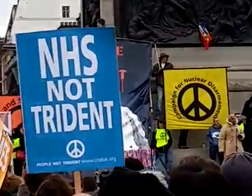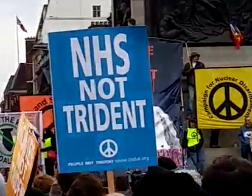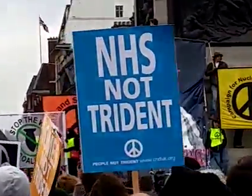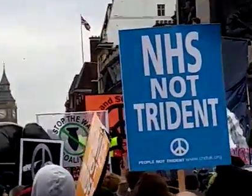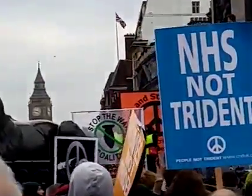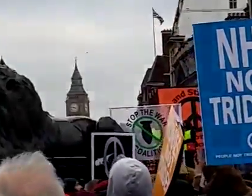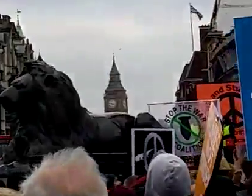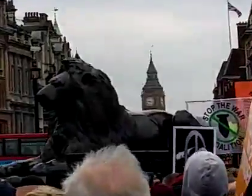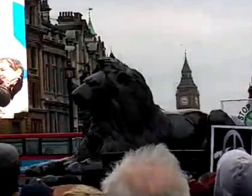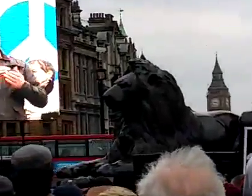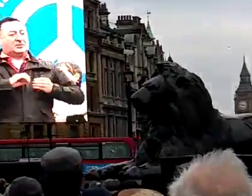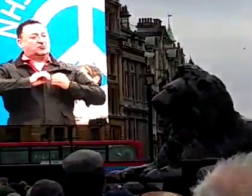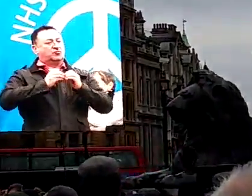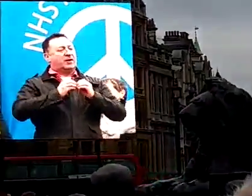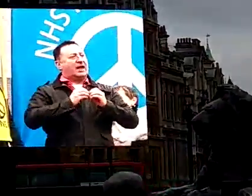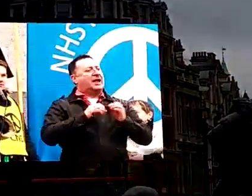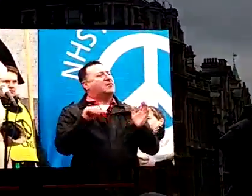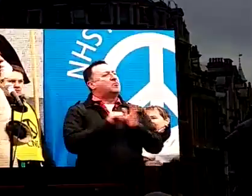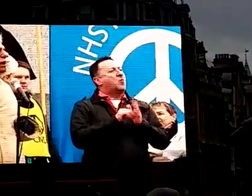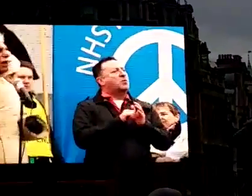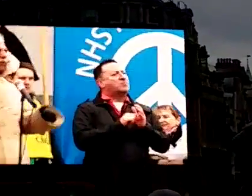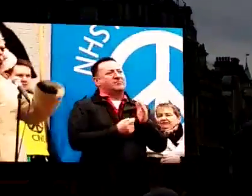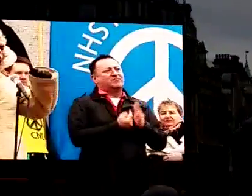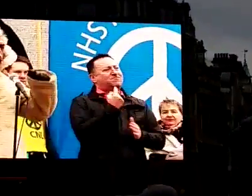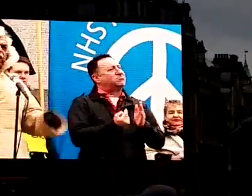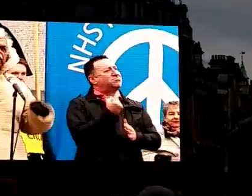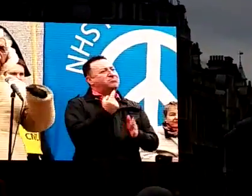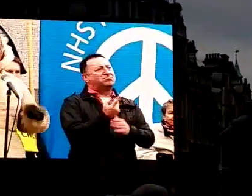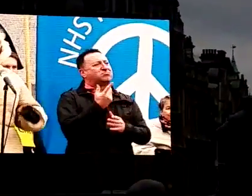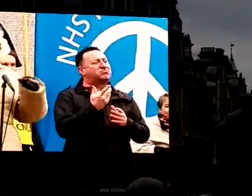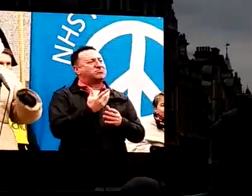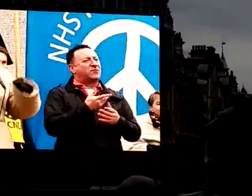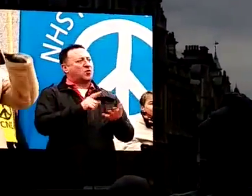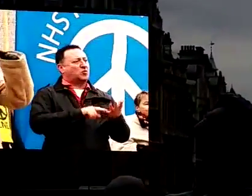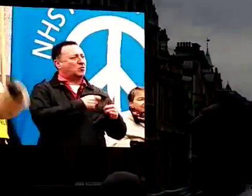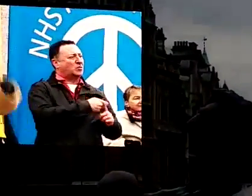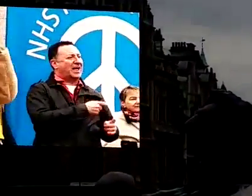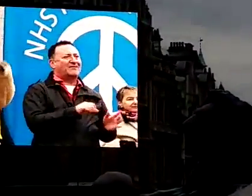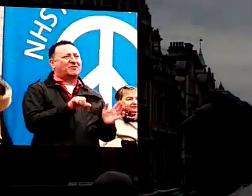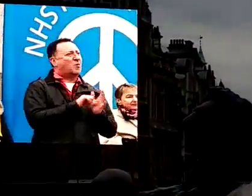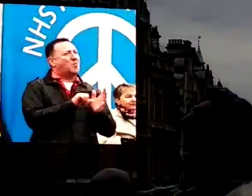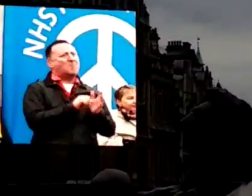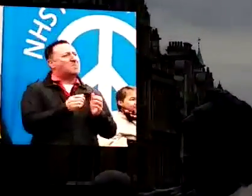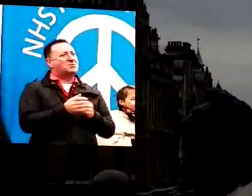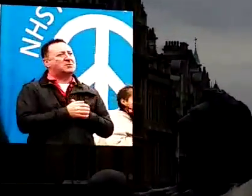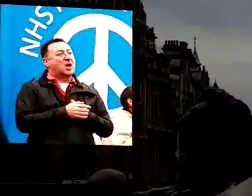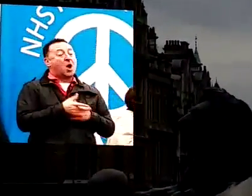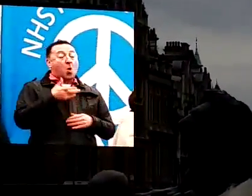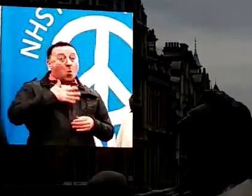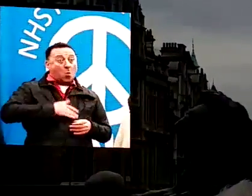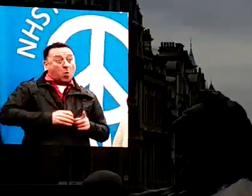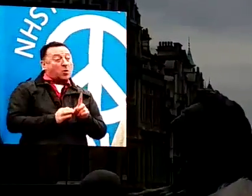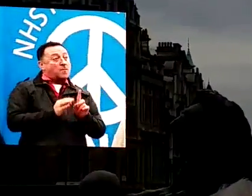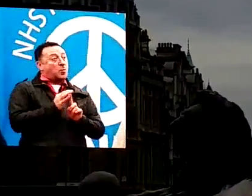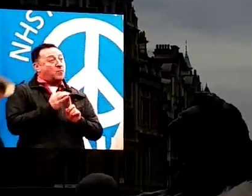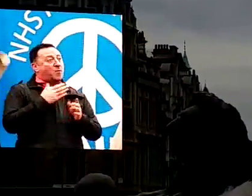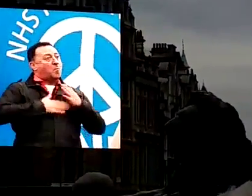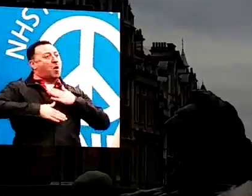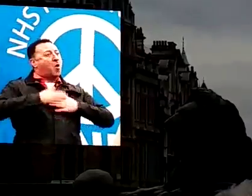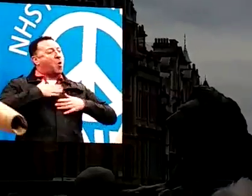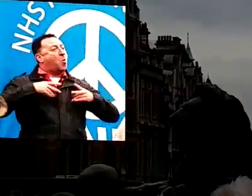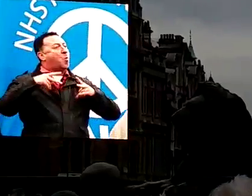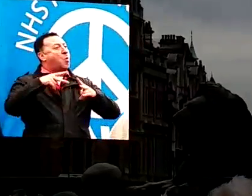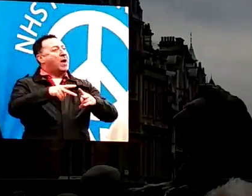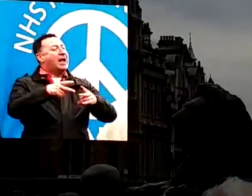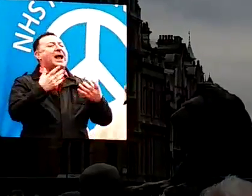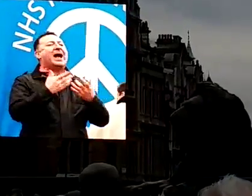created huge problems for Britain in the world. If it really wants to morally upgrade its position in the world, it has to